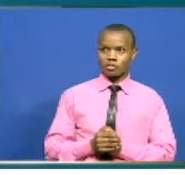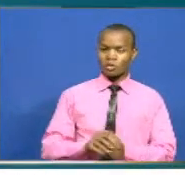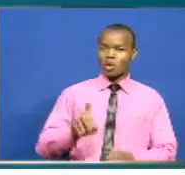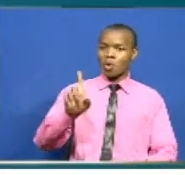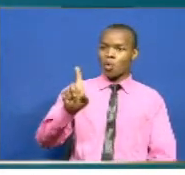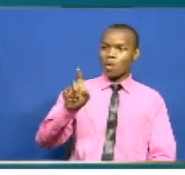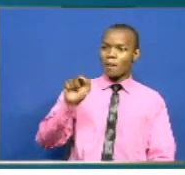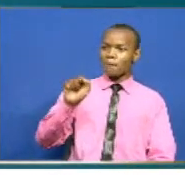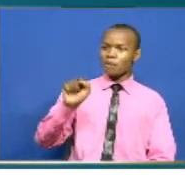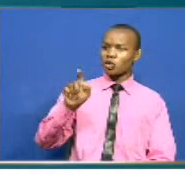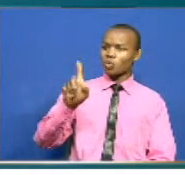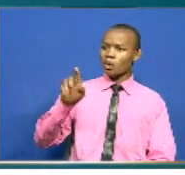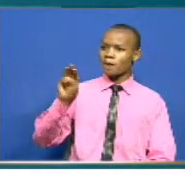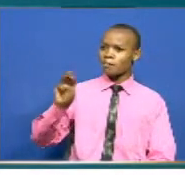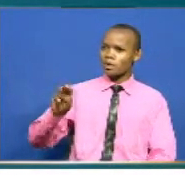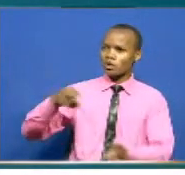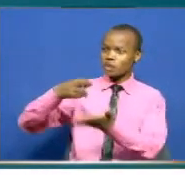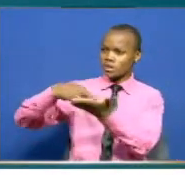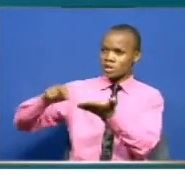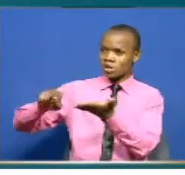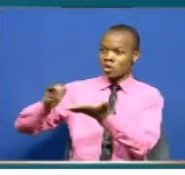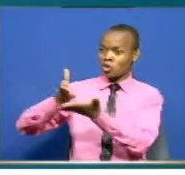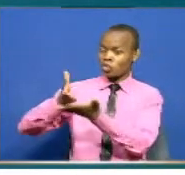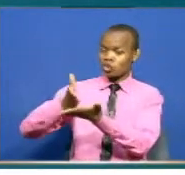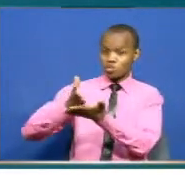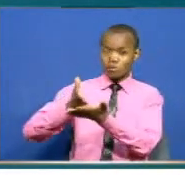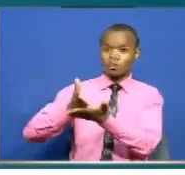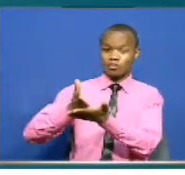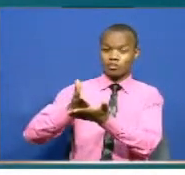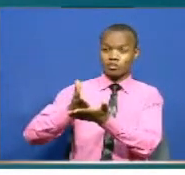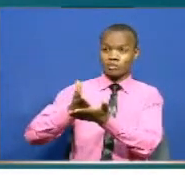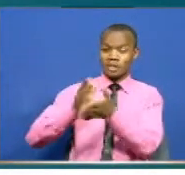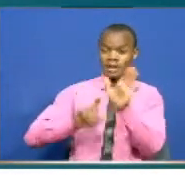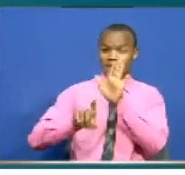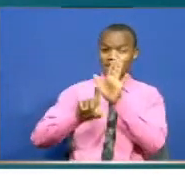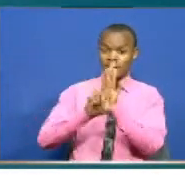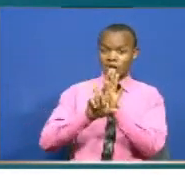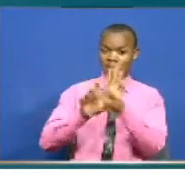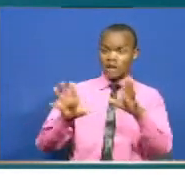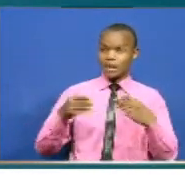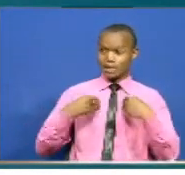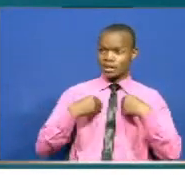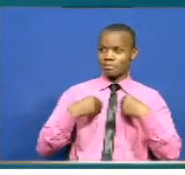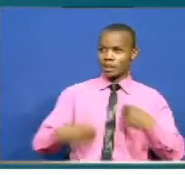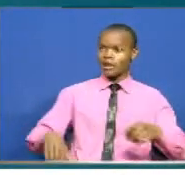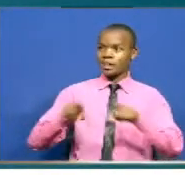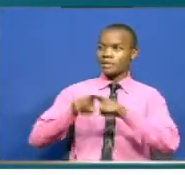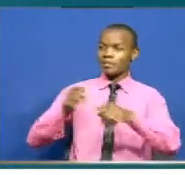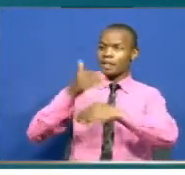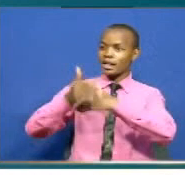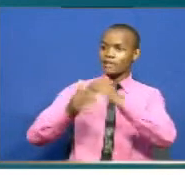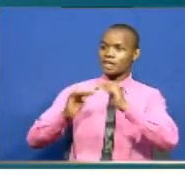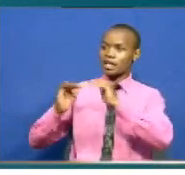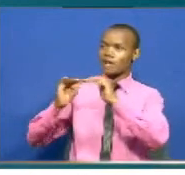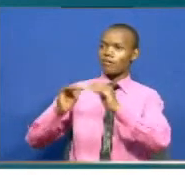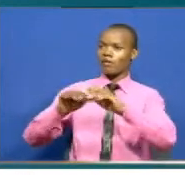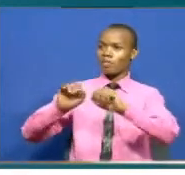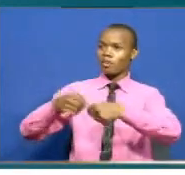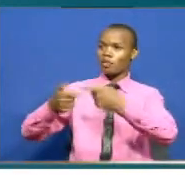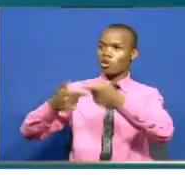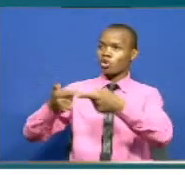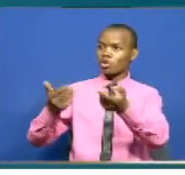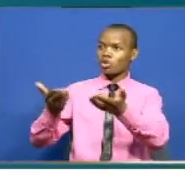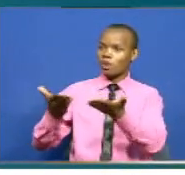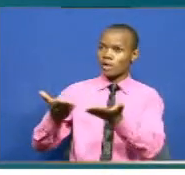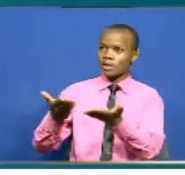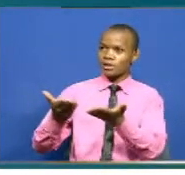million puts it to the threshold that is required legally. So that the next level can go on to